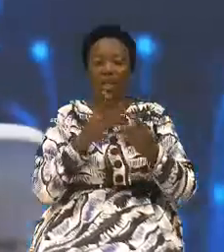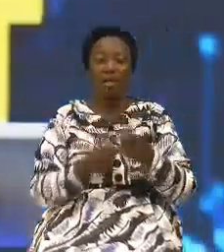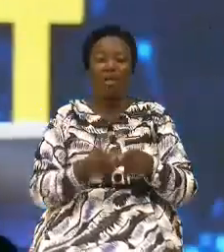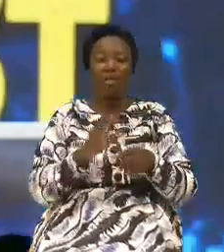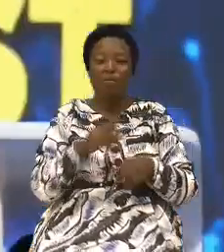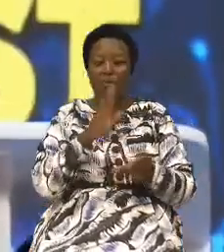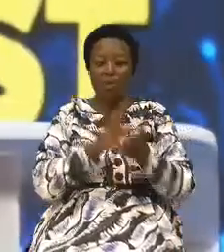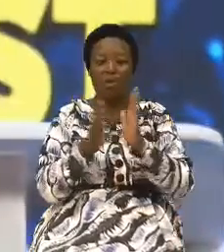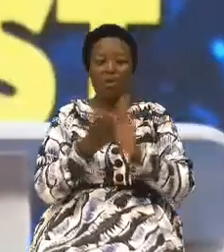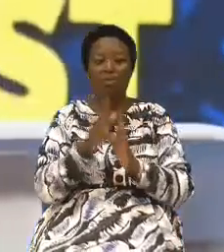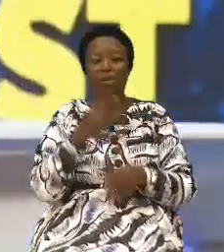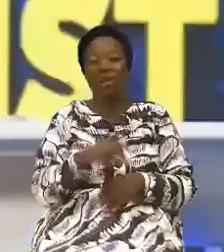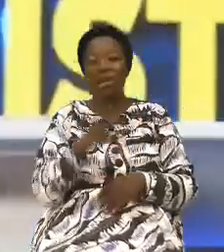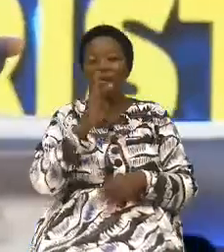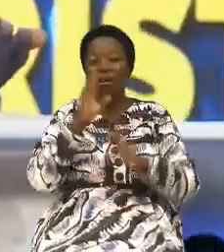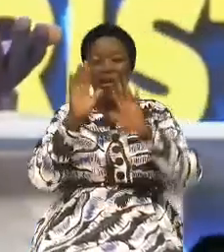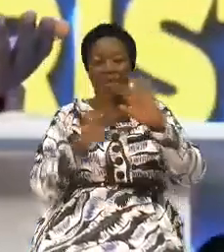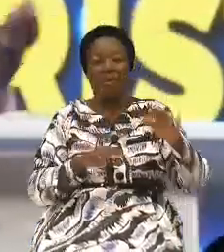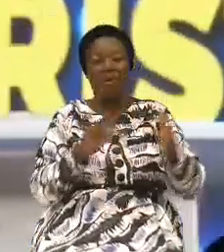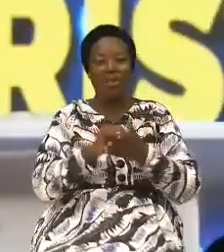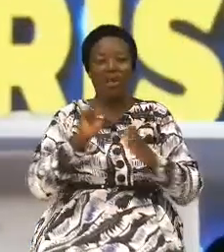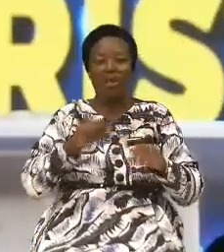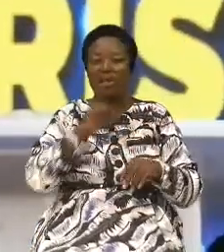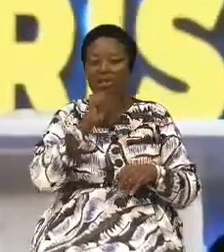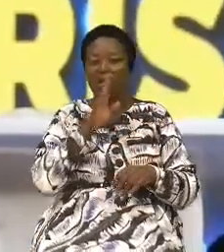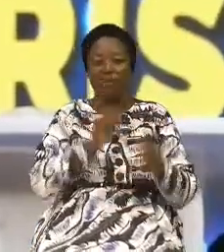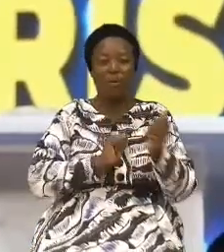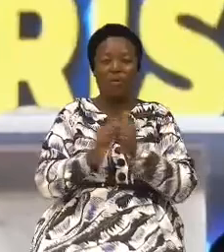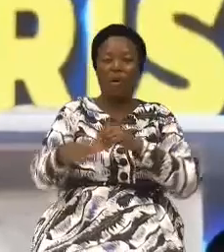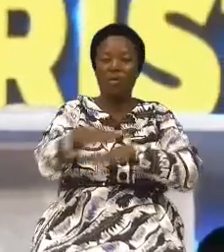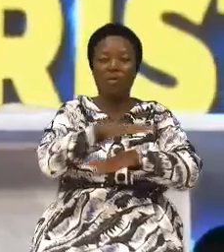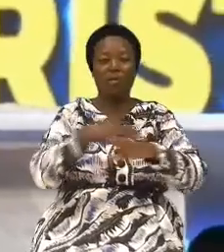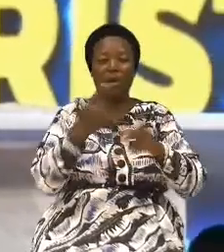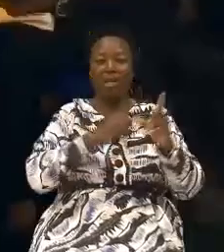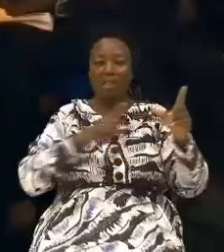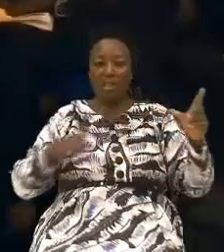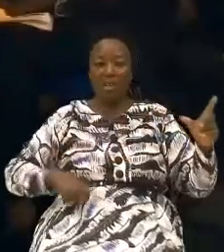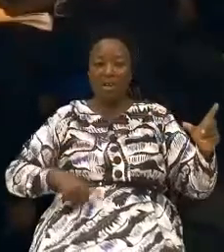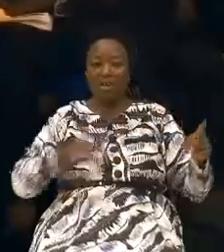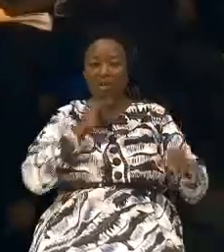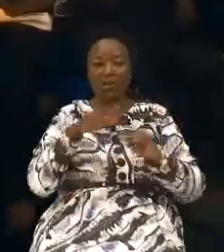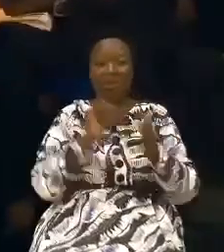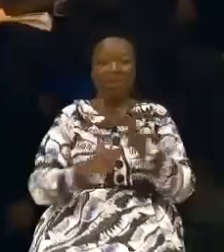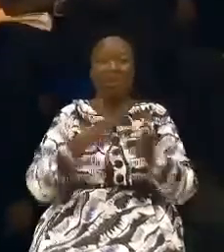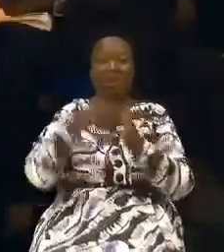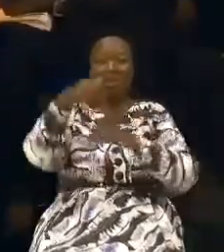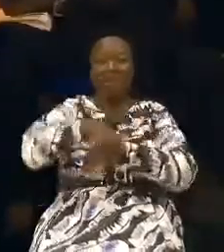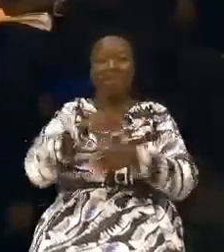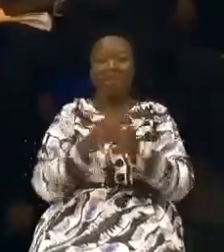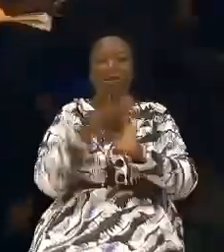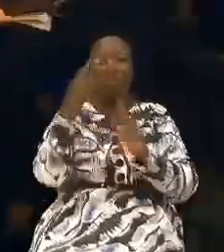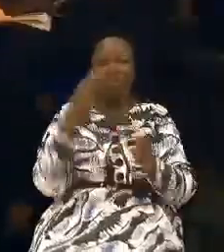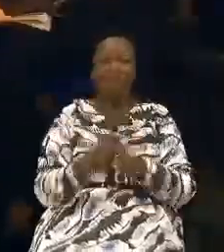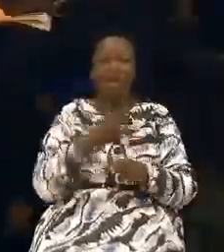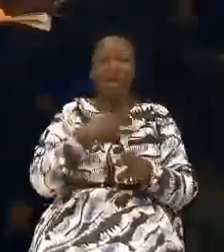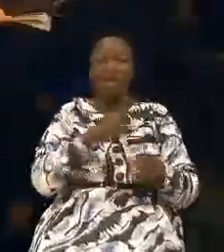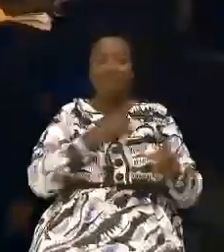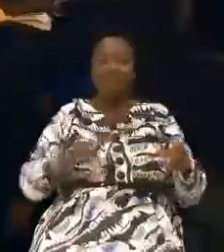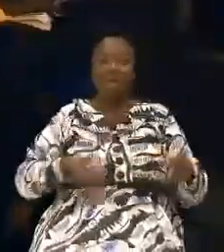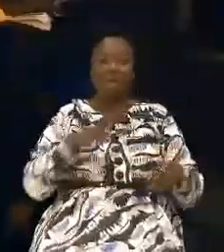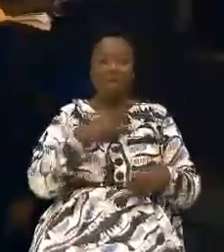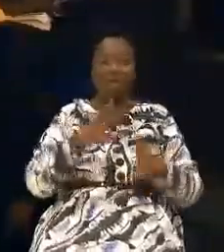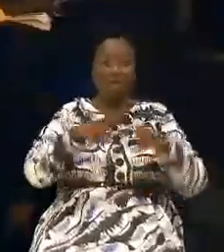be passed over. The Lord is doing that tonight. And the Lord will